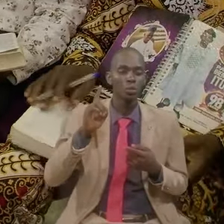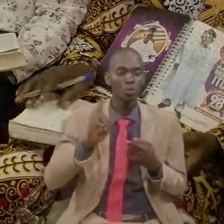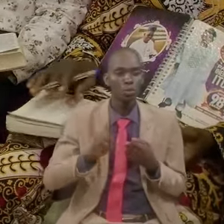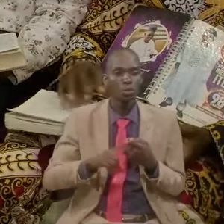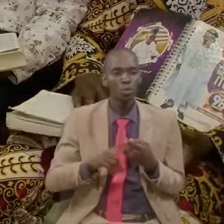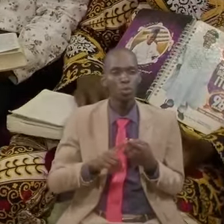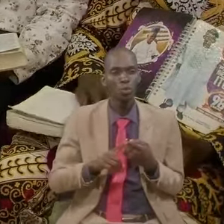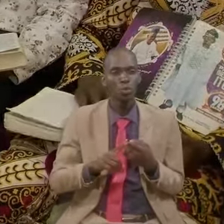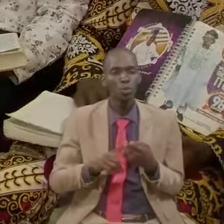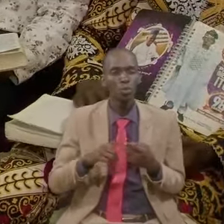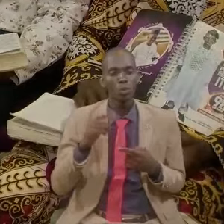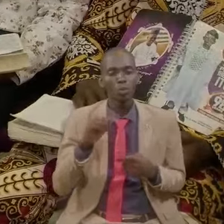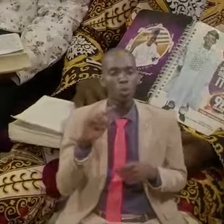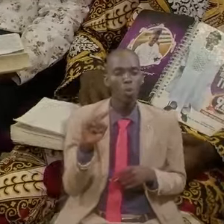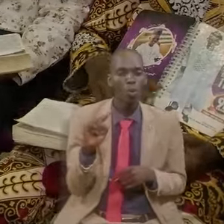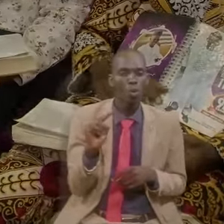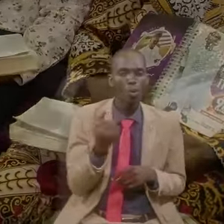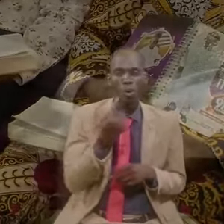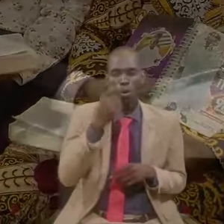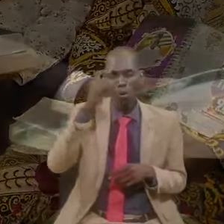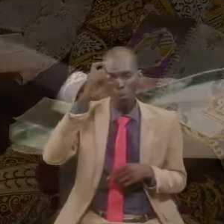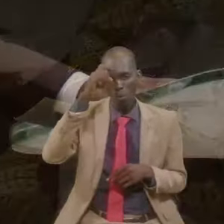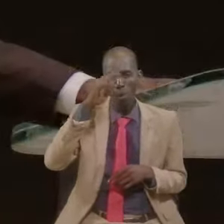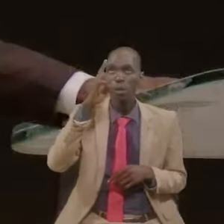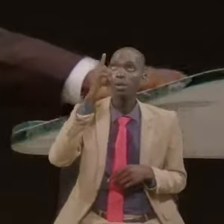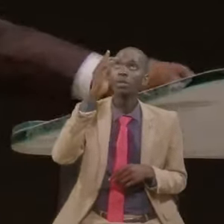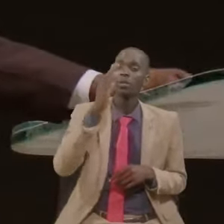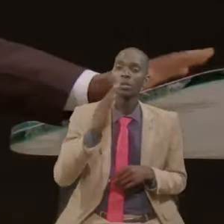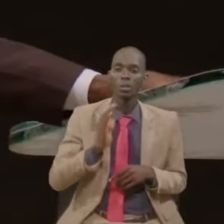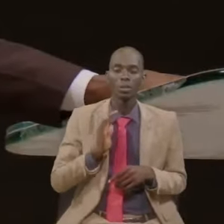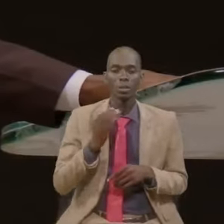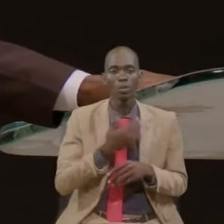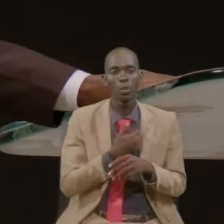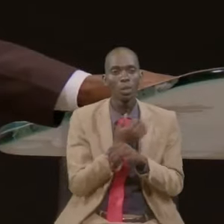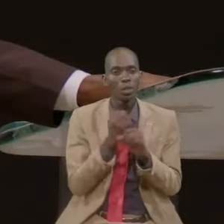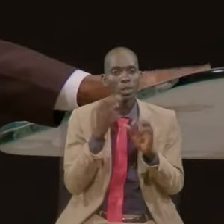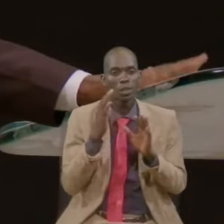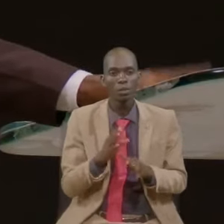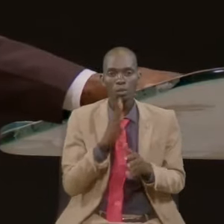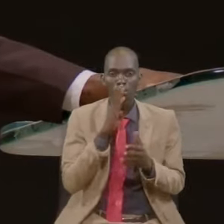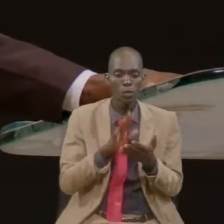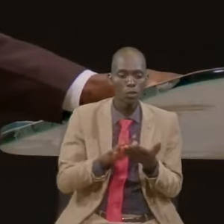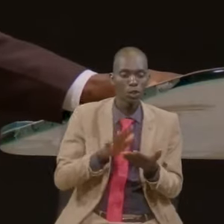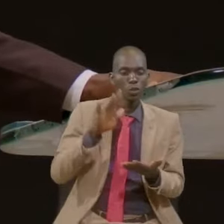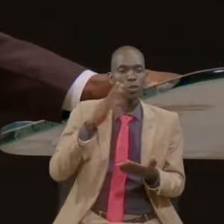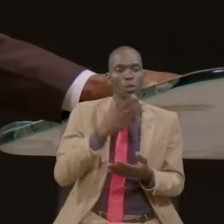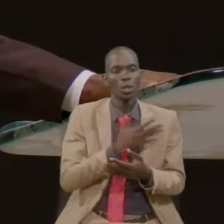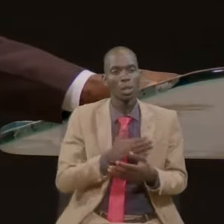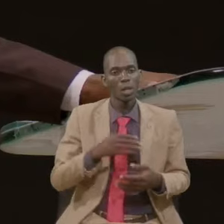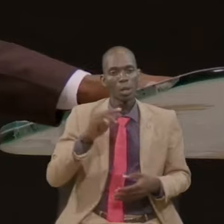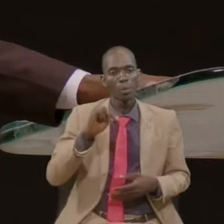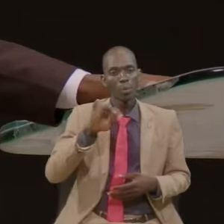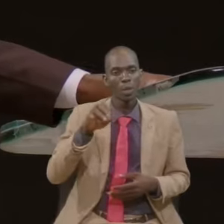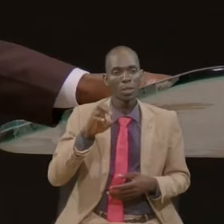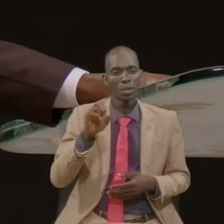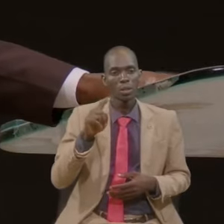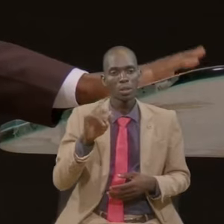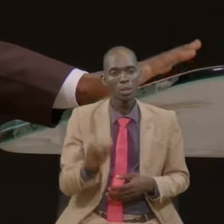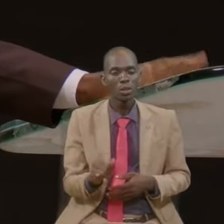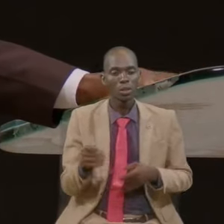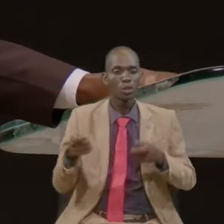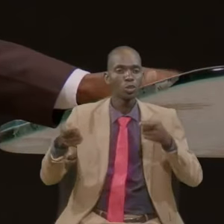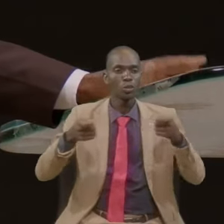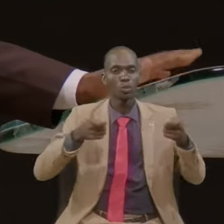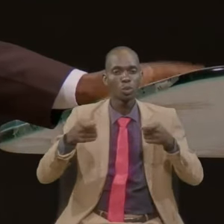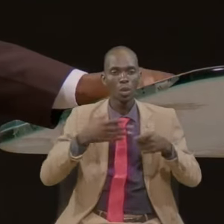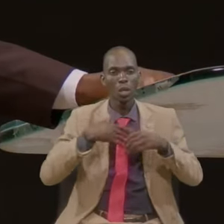unto him the only wise God, our Savior, be glory and majesty and dominion and